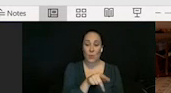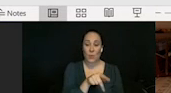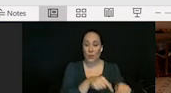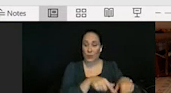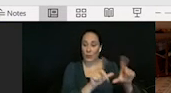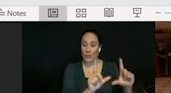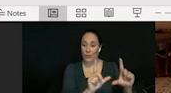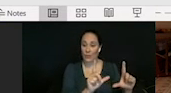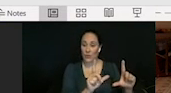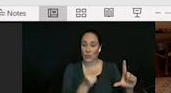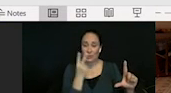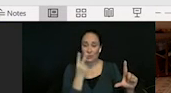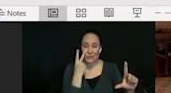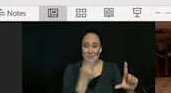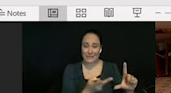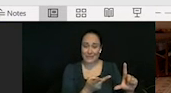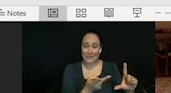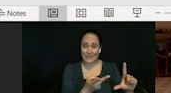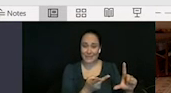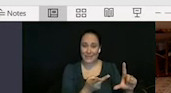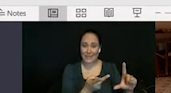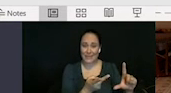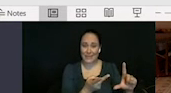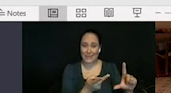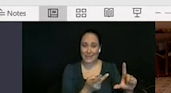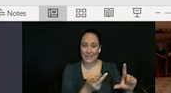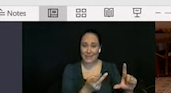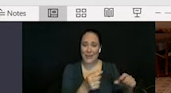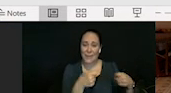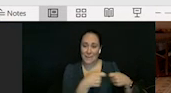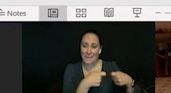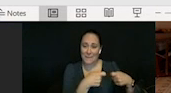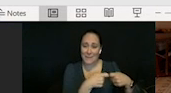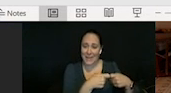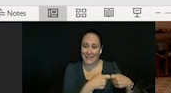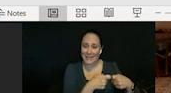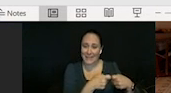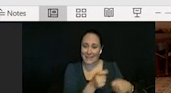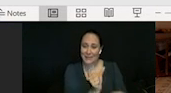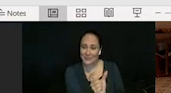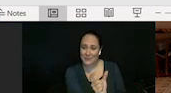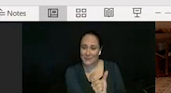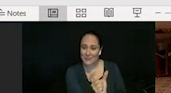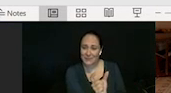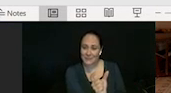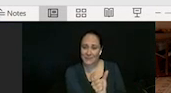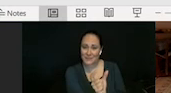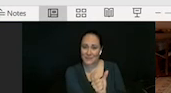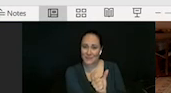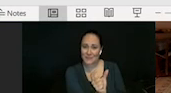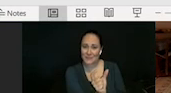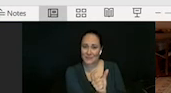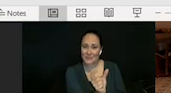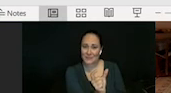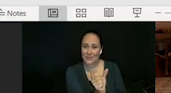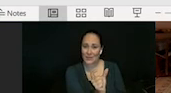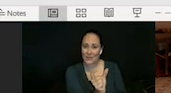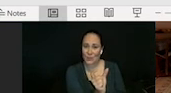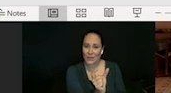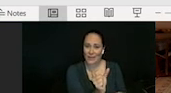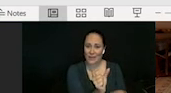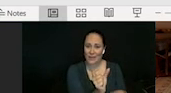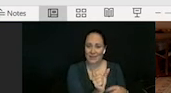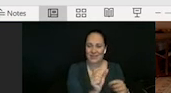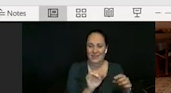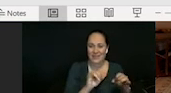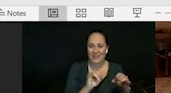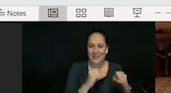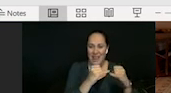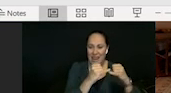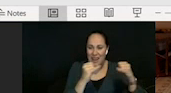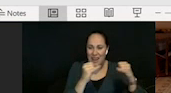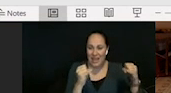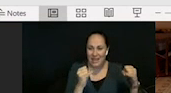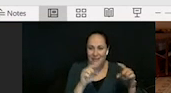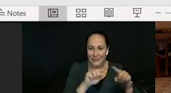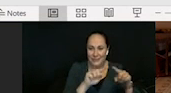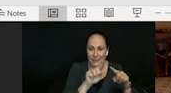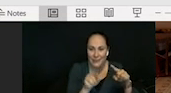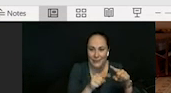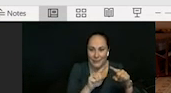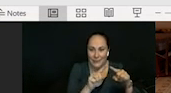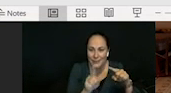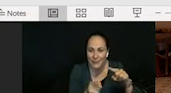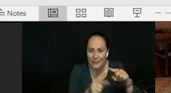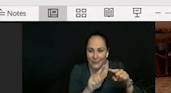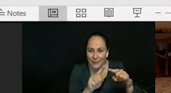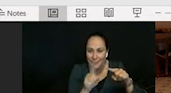what I'm seeing? A little magnet besides the battery with little field lines, if you would. Yes. Awesome.